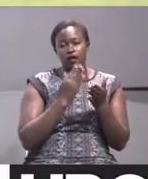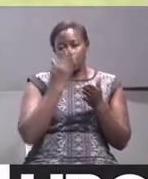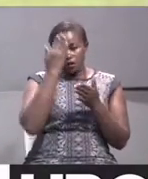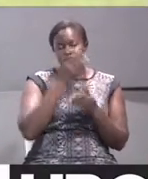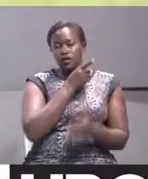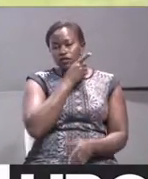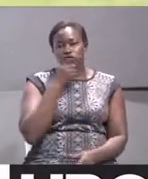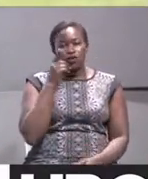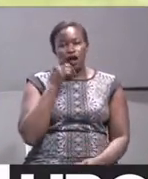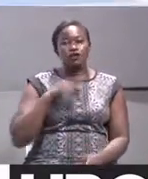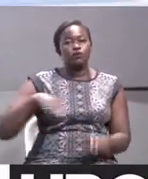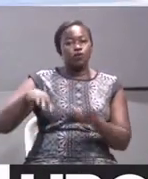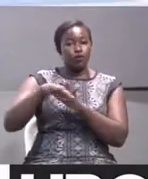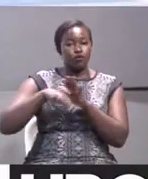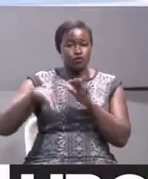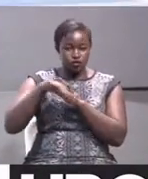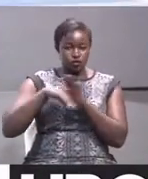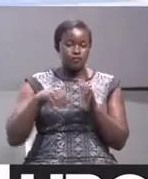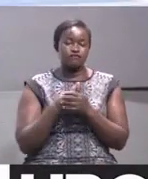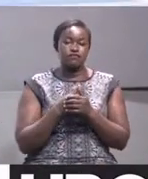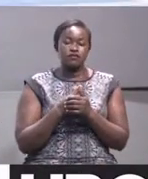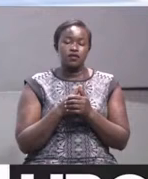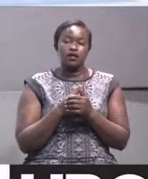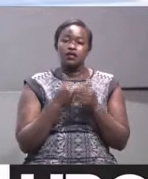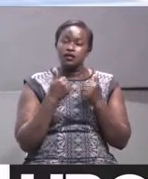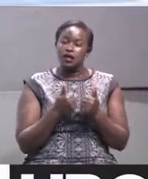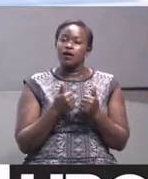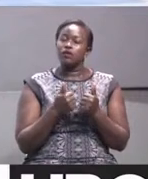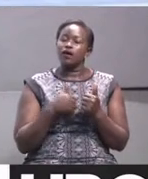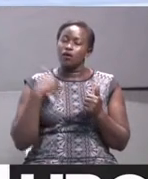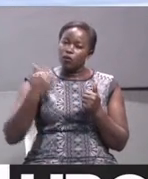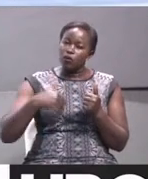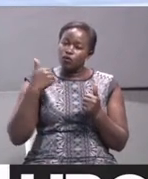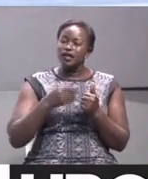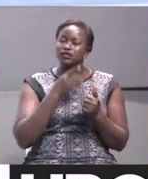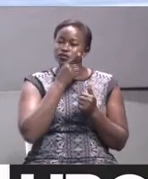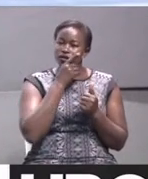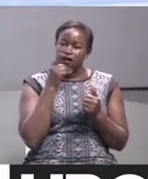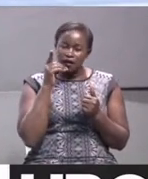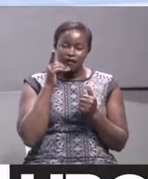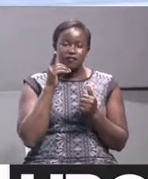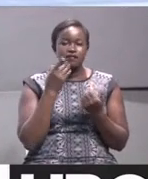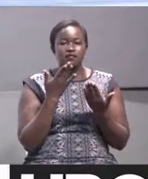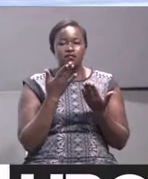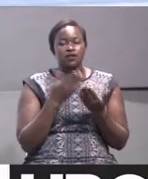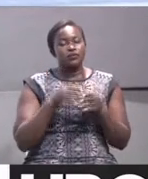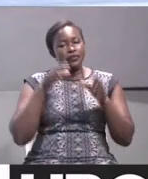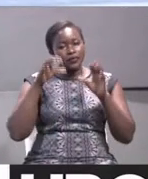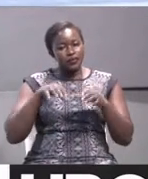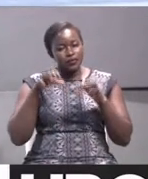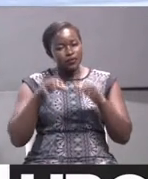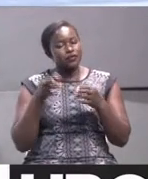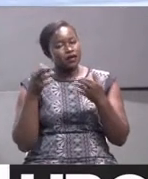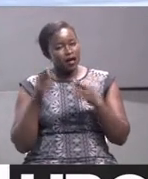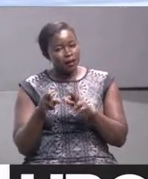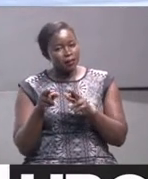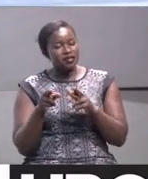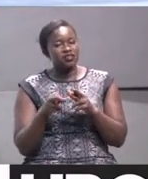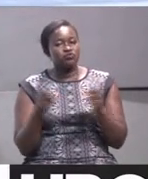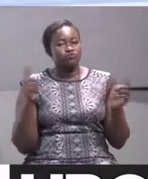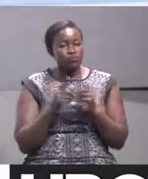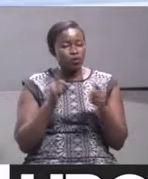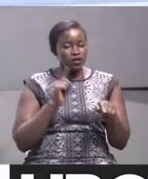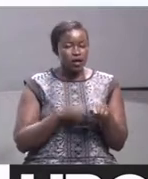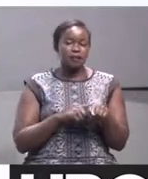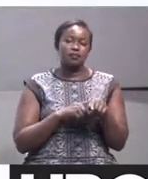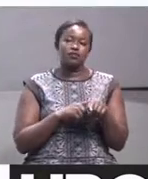corridor. So the area is always dry. We receive rains just for a short period